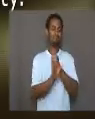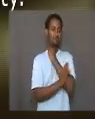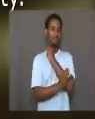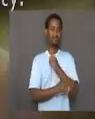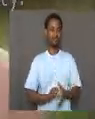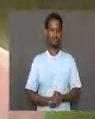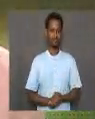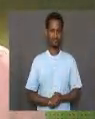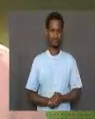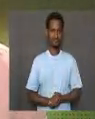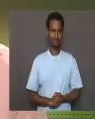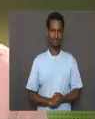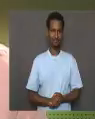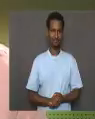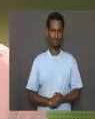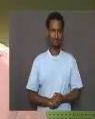country.